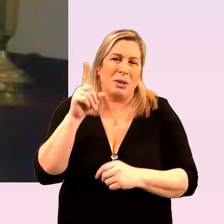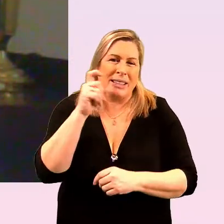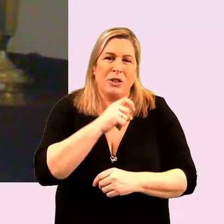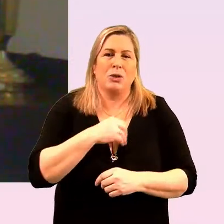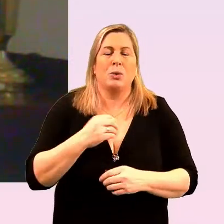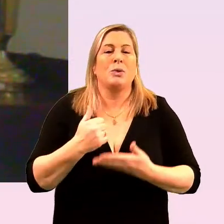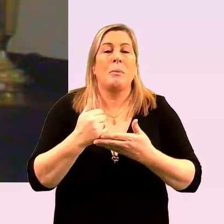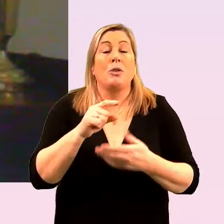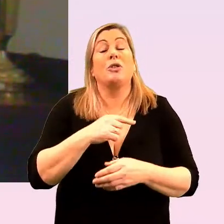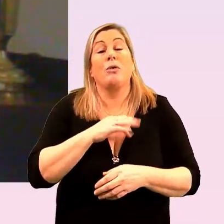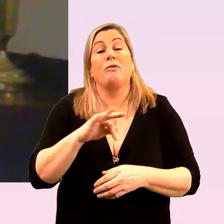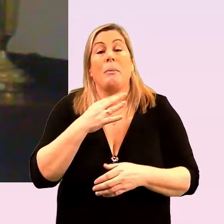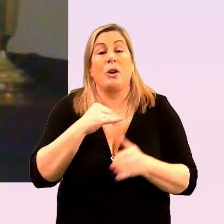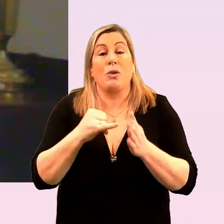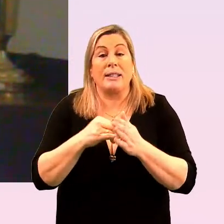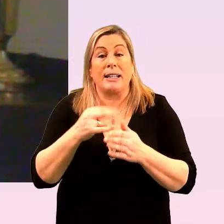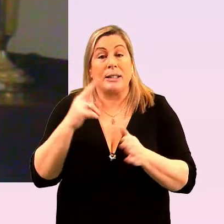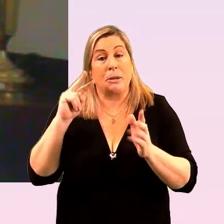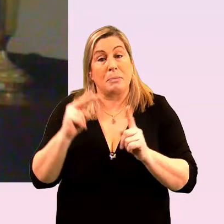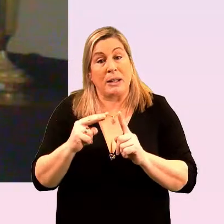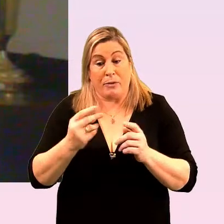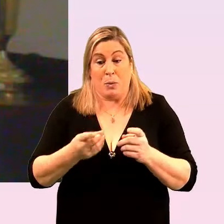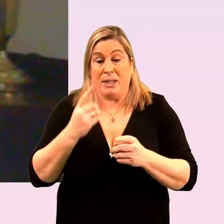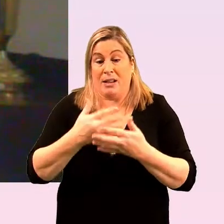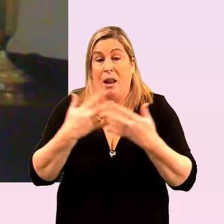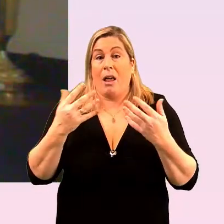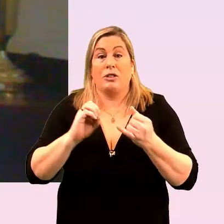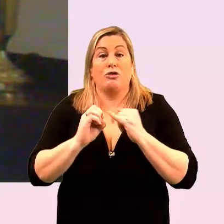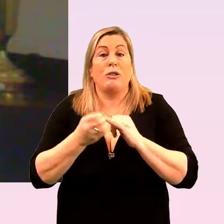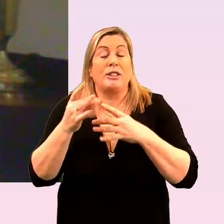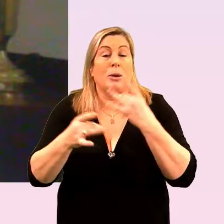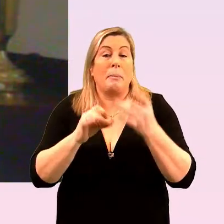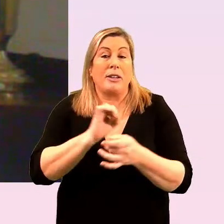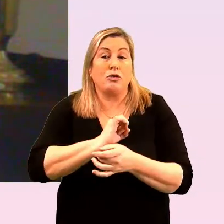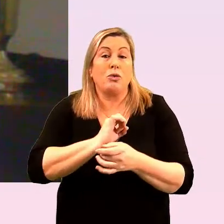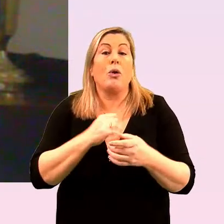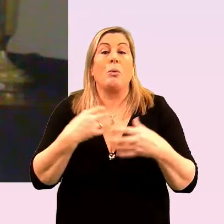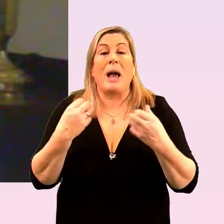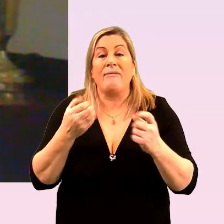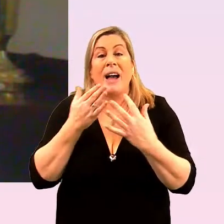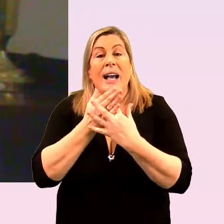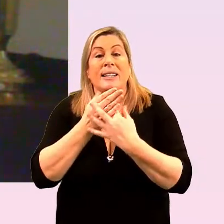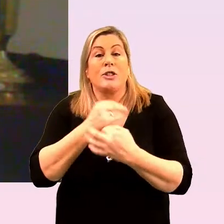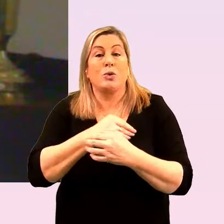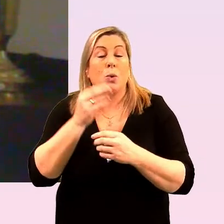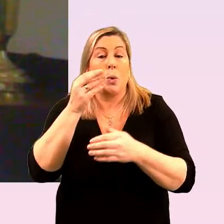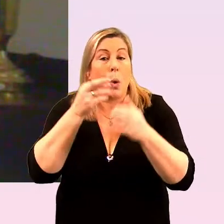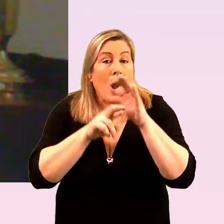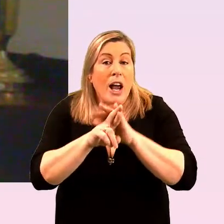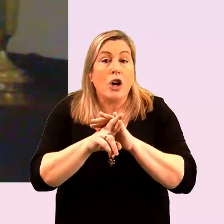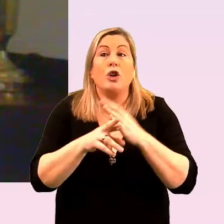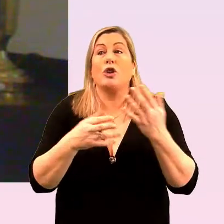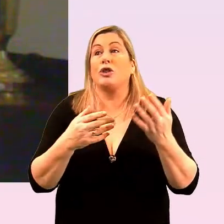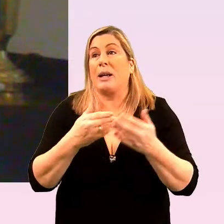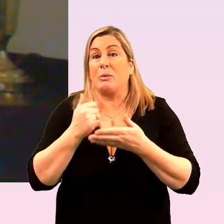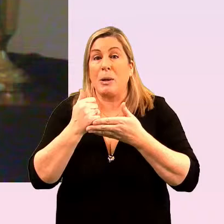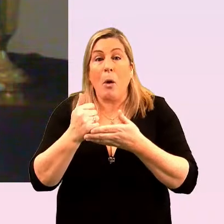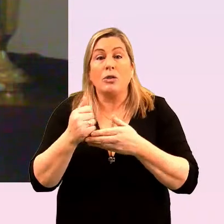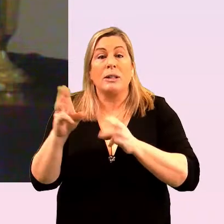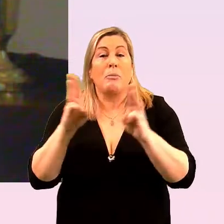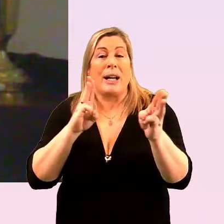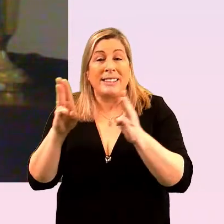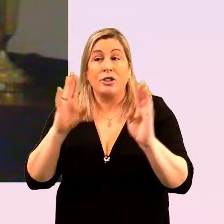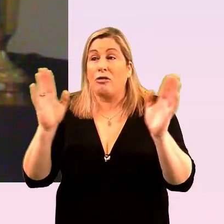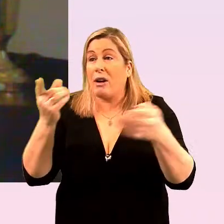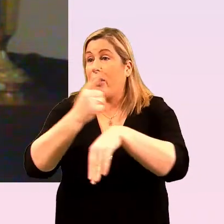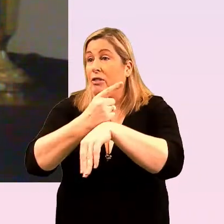the organisation's perspective, we've done a lot in trying to make sure that we have access to learners, and we've supported the practitioners who are out there